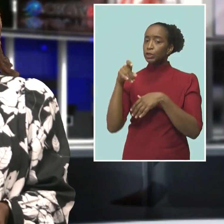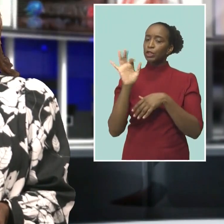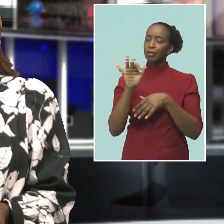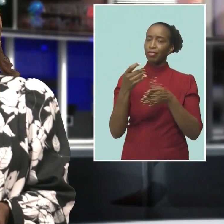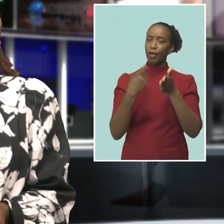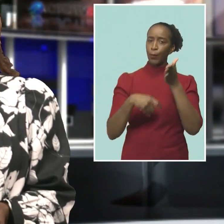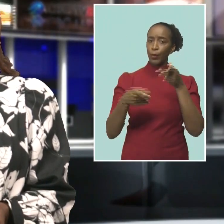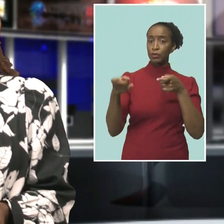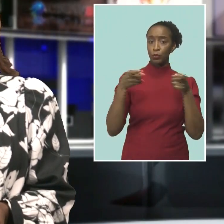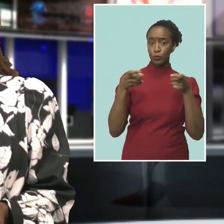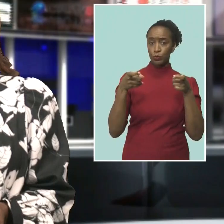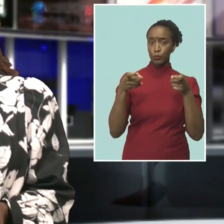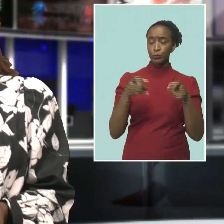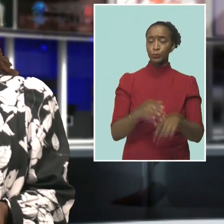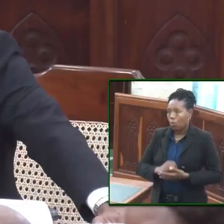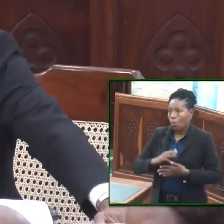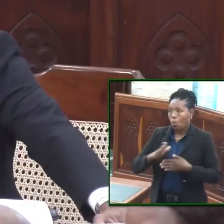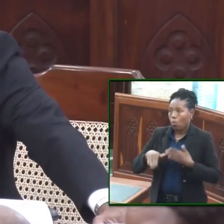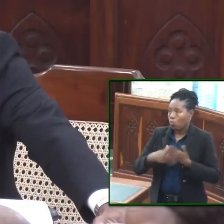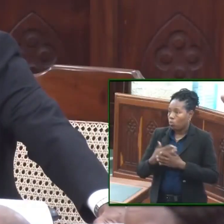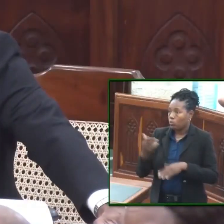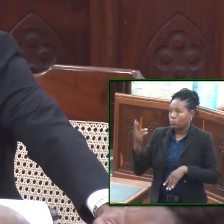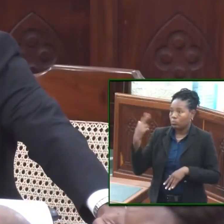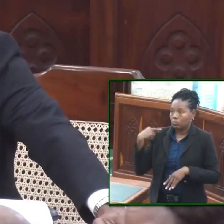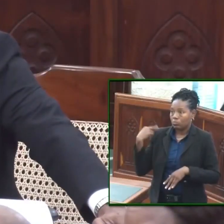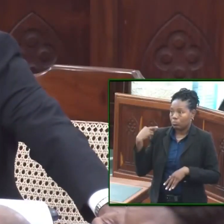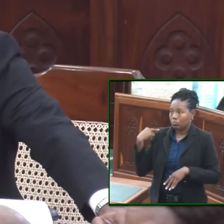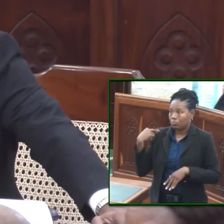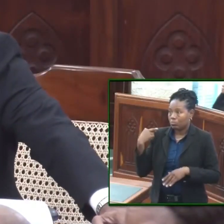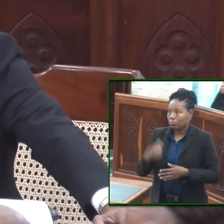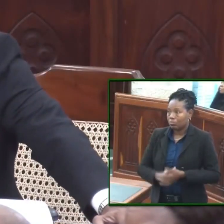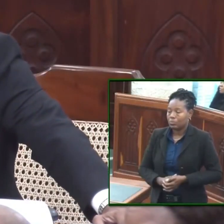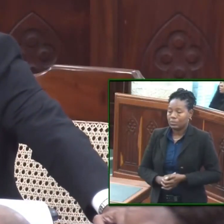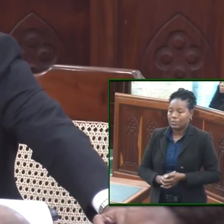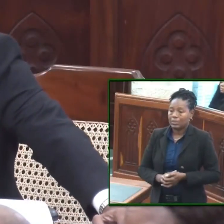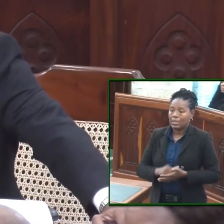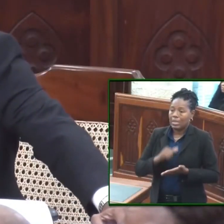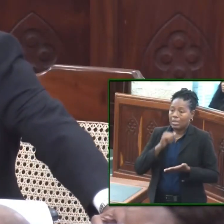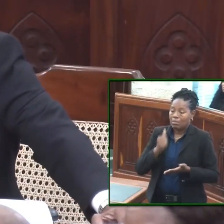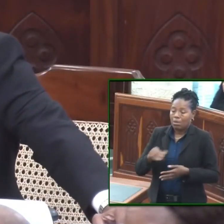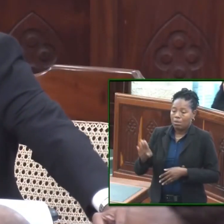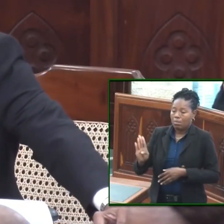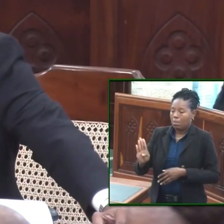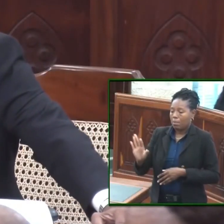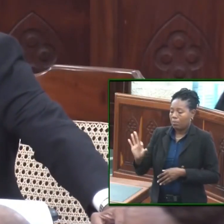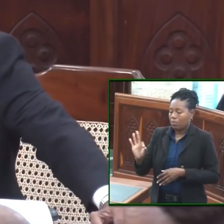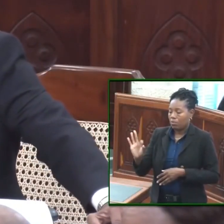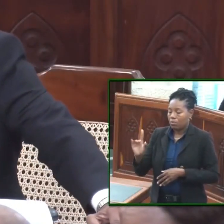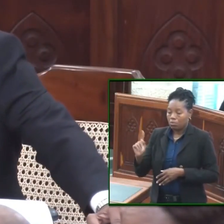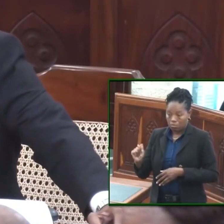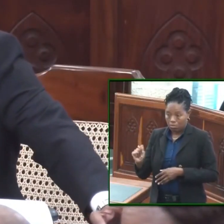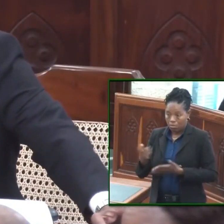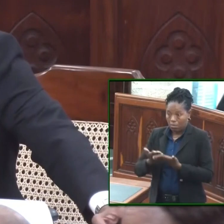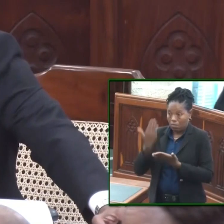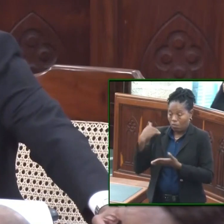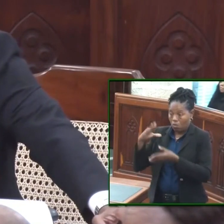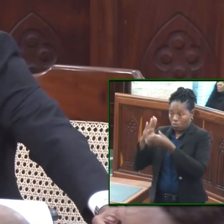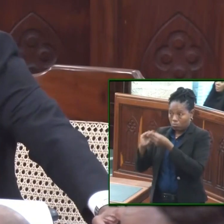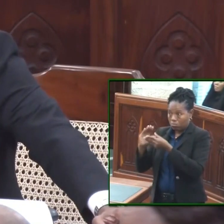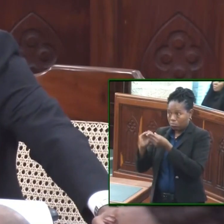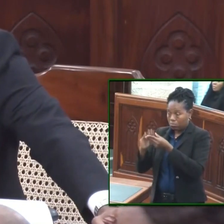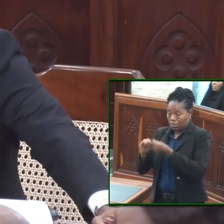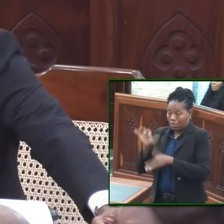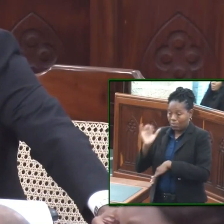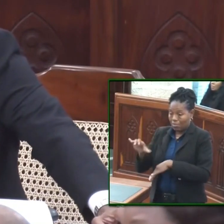it. All the responsibility must not be placed on a Fair Trading Commission. As I've said before, the Fair